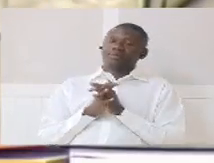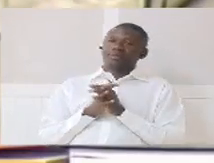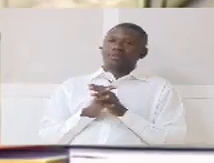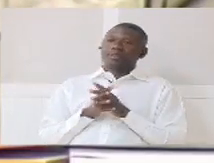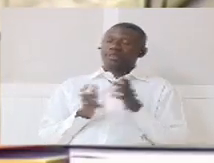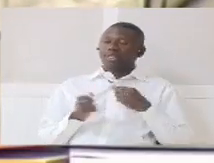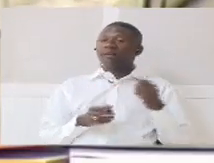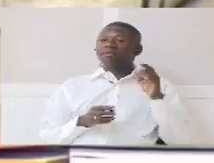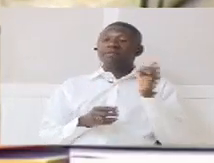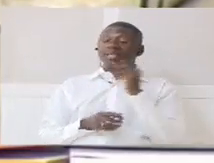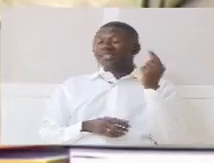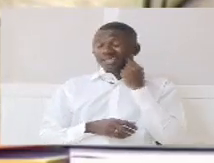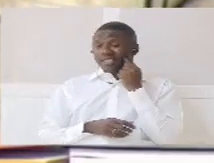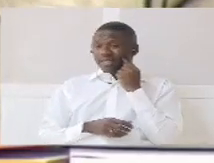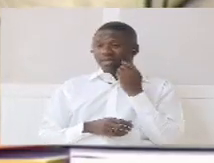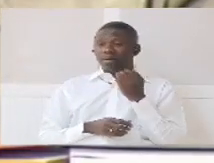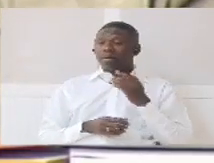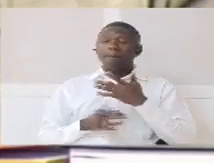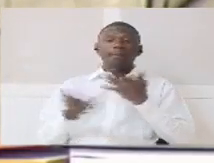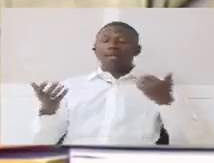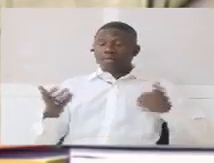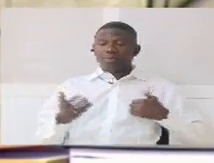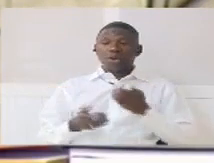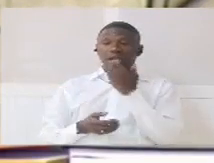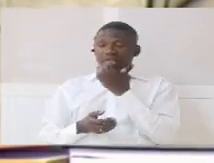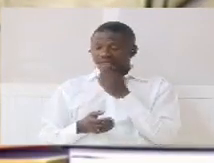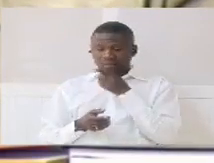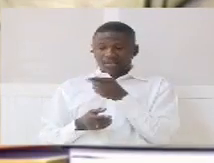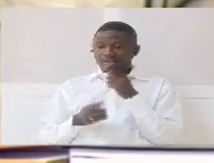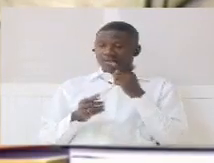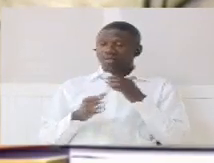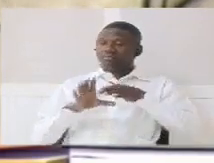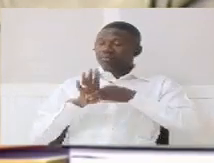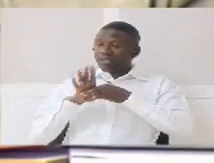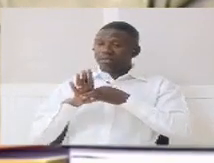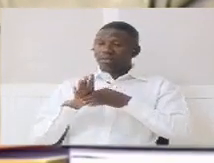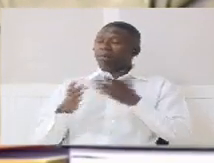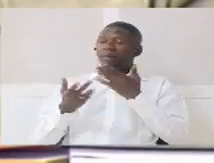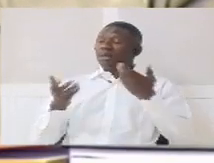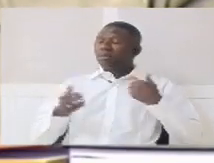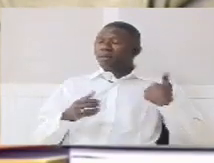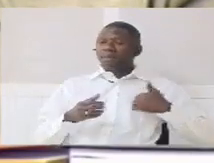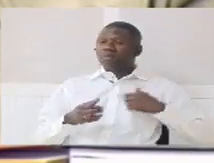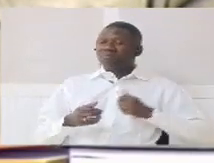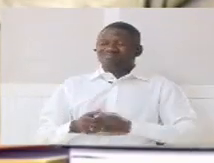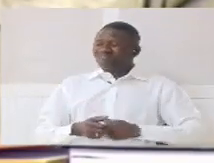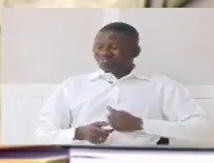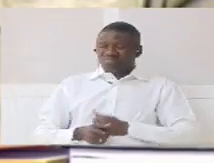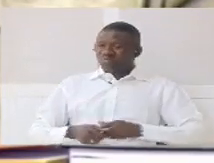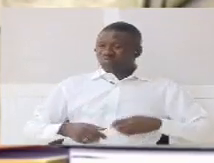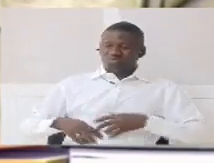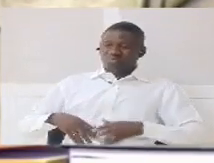that the very day that it was consumed, most of them had running stomachs. Some of them were even